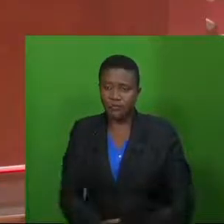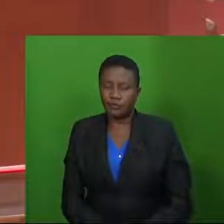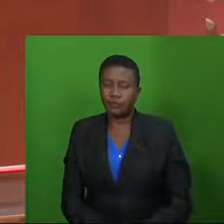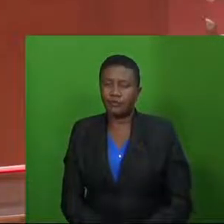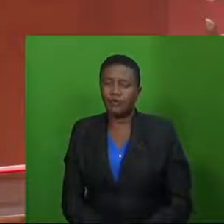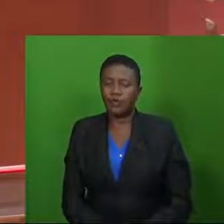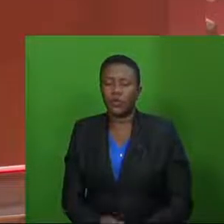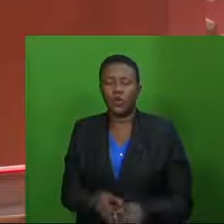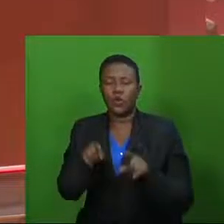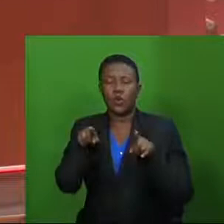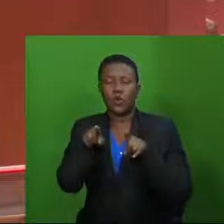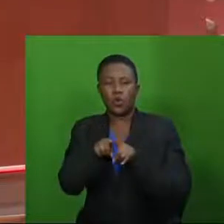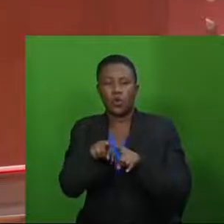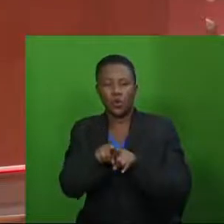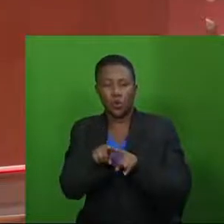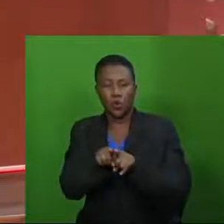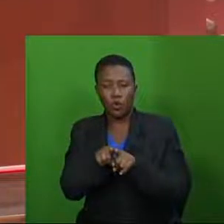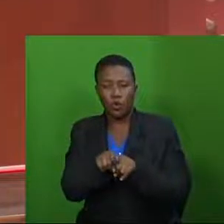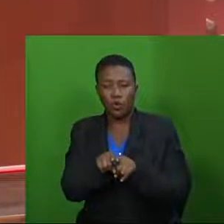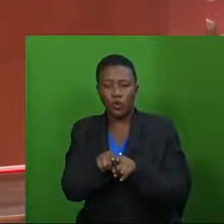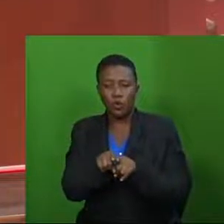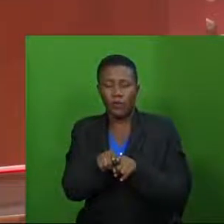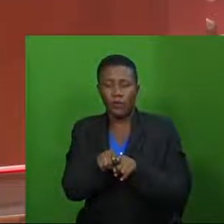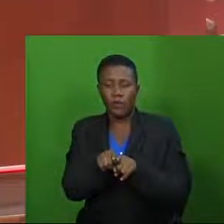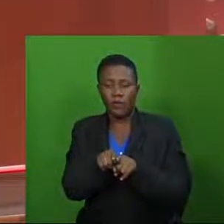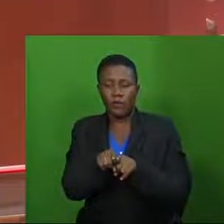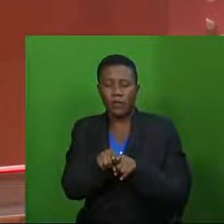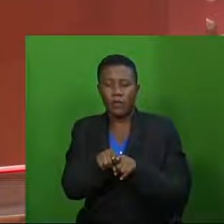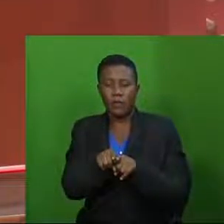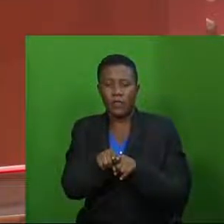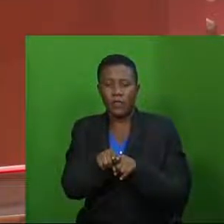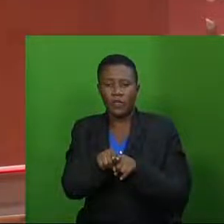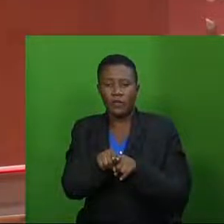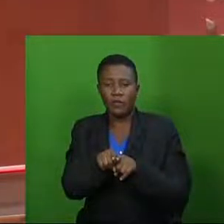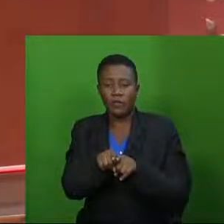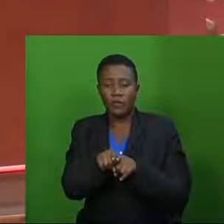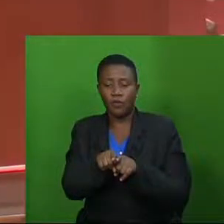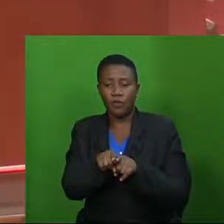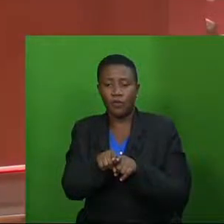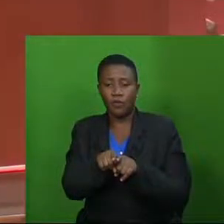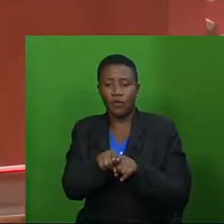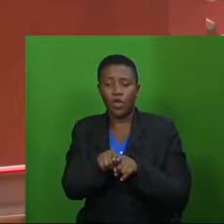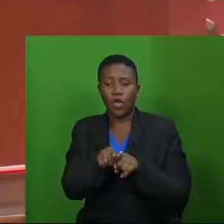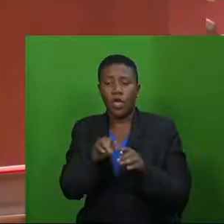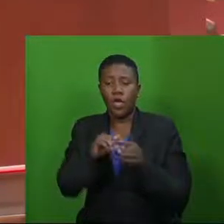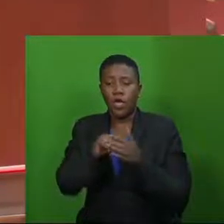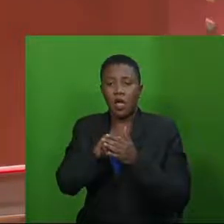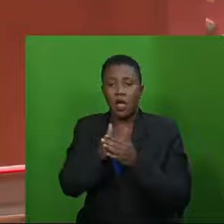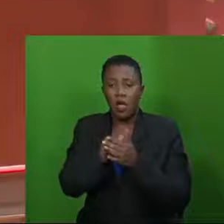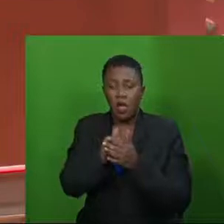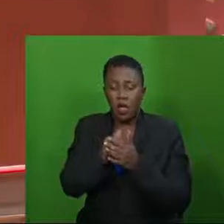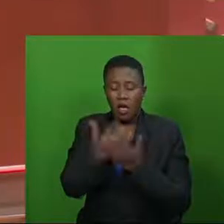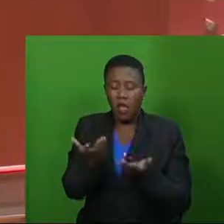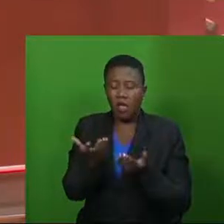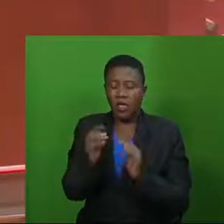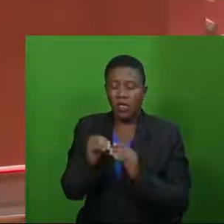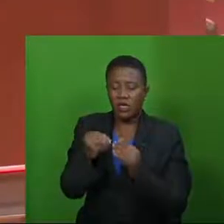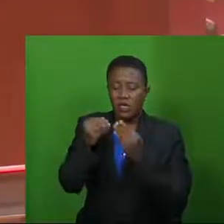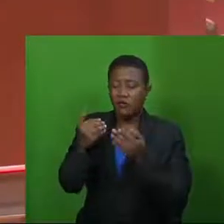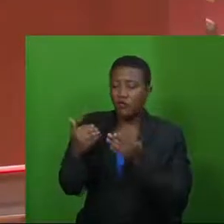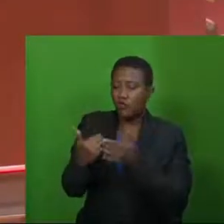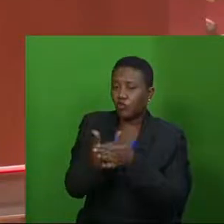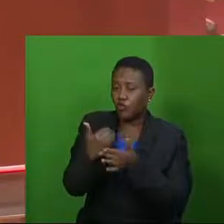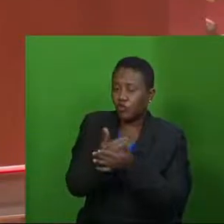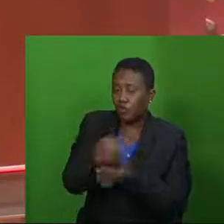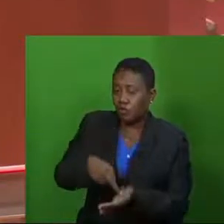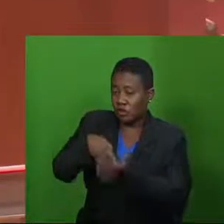then the observation again that he made on availing the review standing orders to the